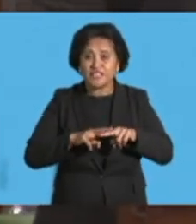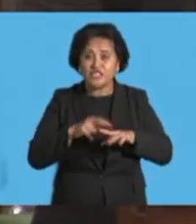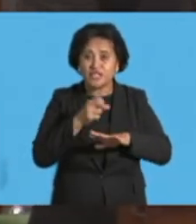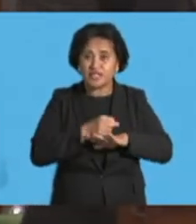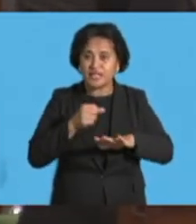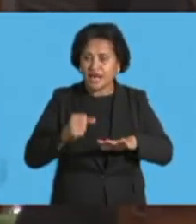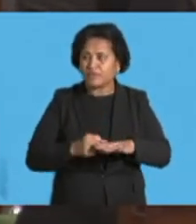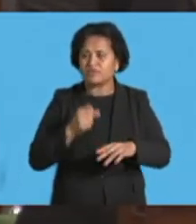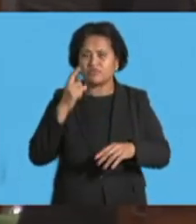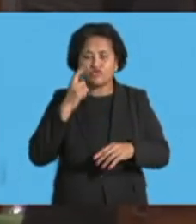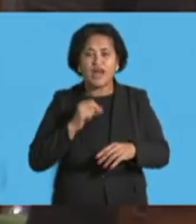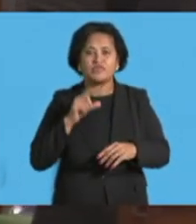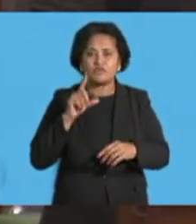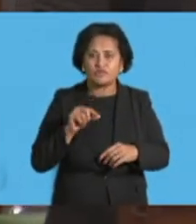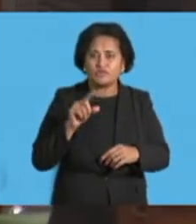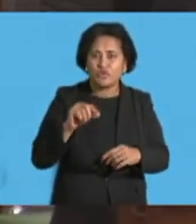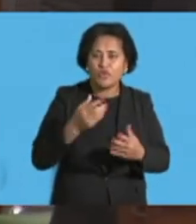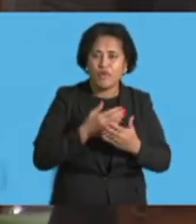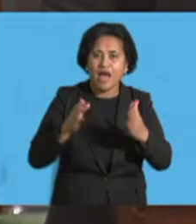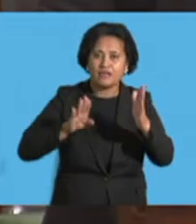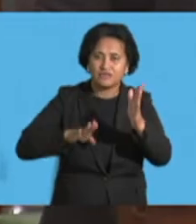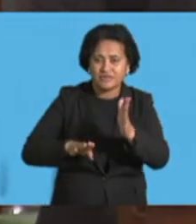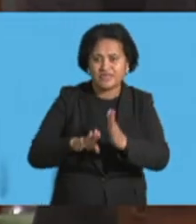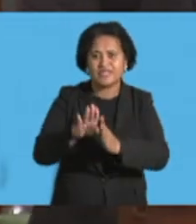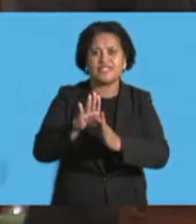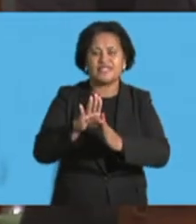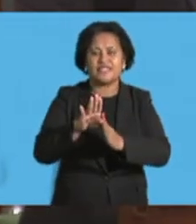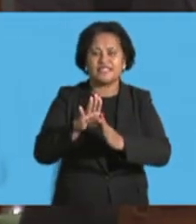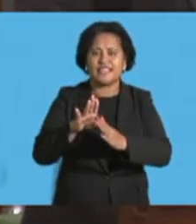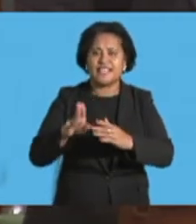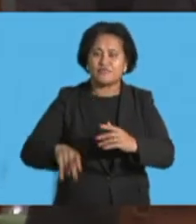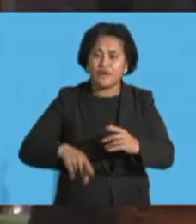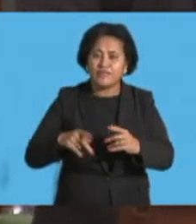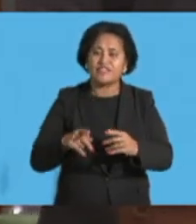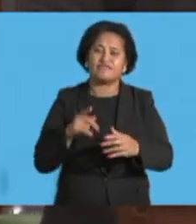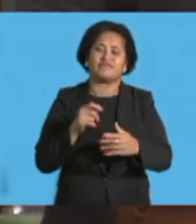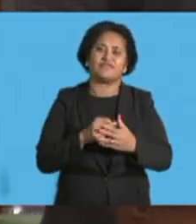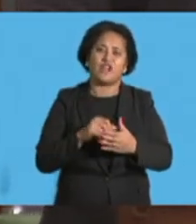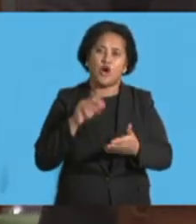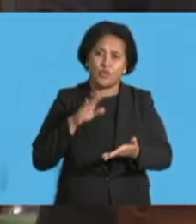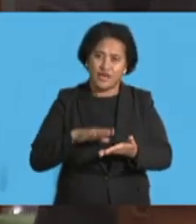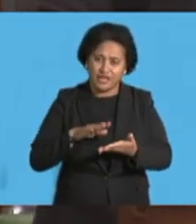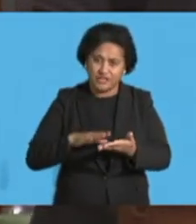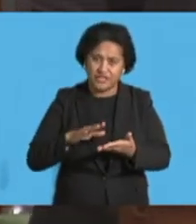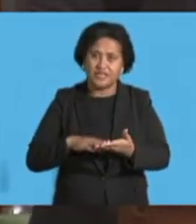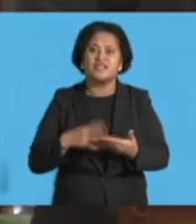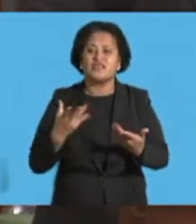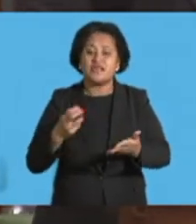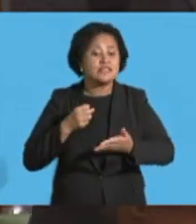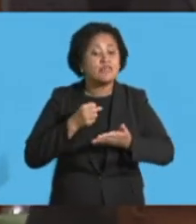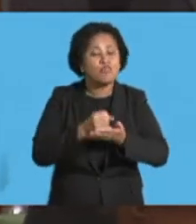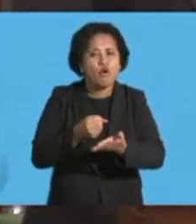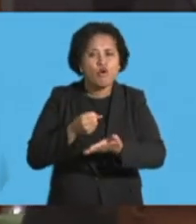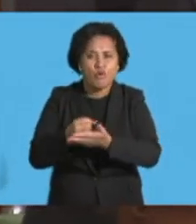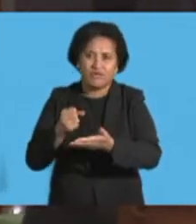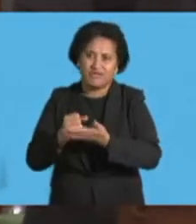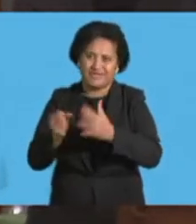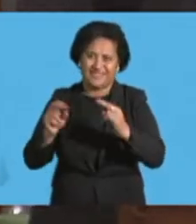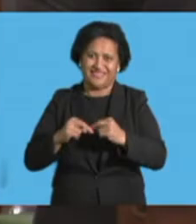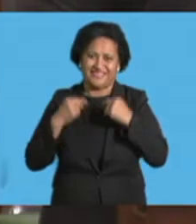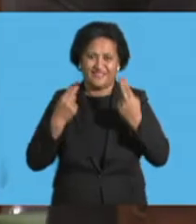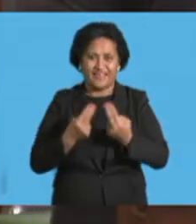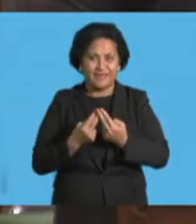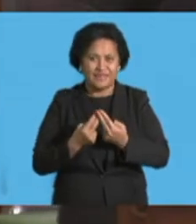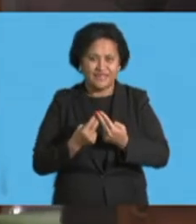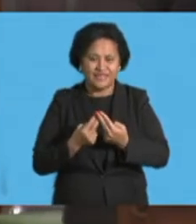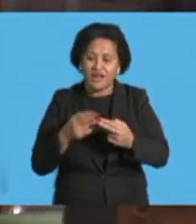possible measures to progress in the area of poverty reduction by supporting families living in destitute through social protection programs. All